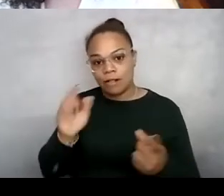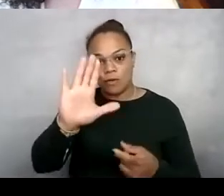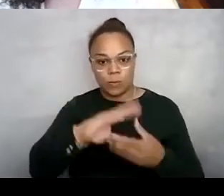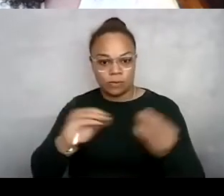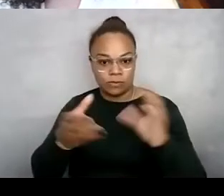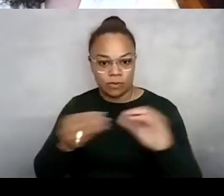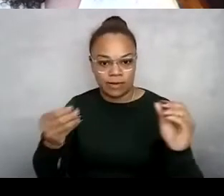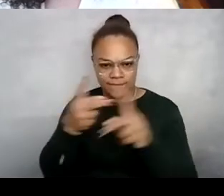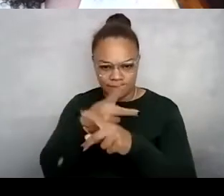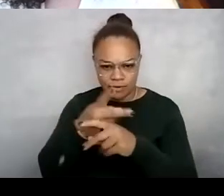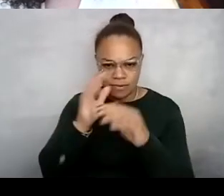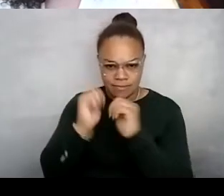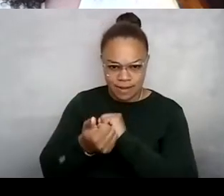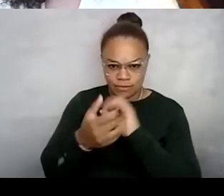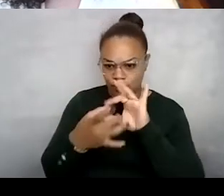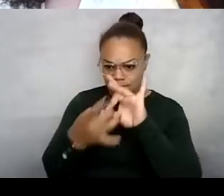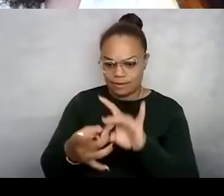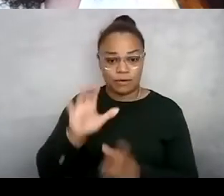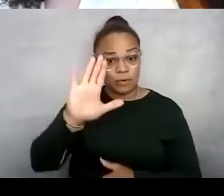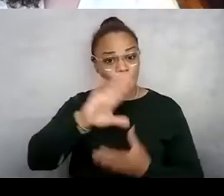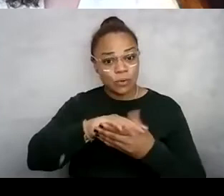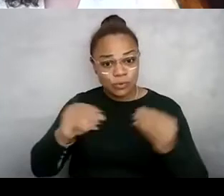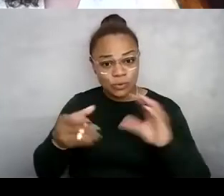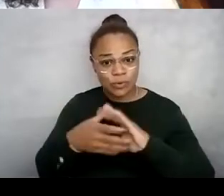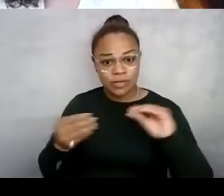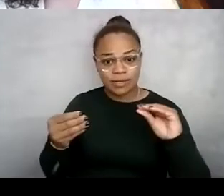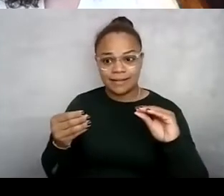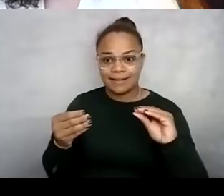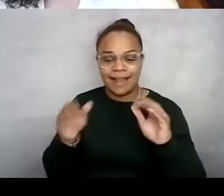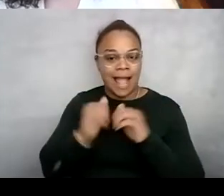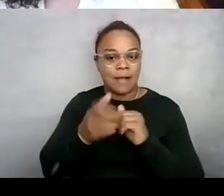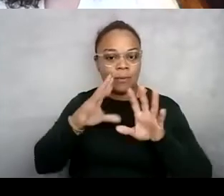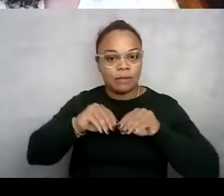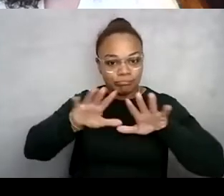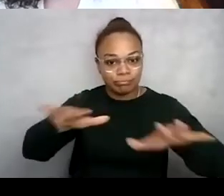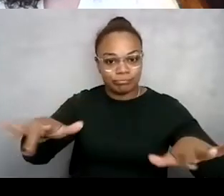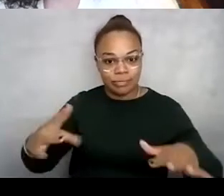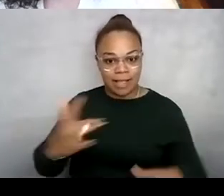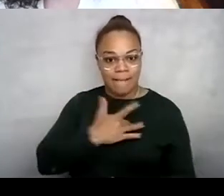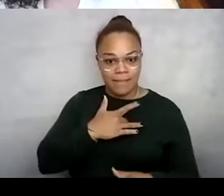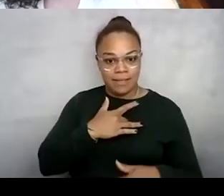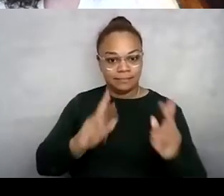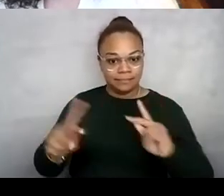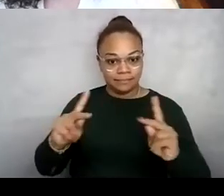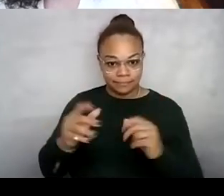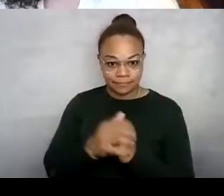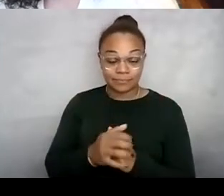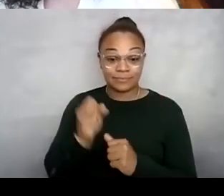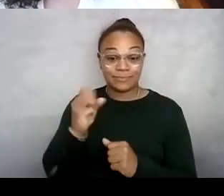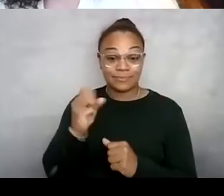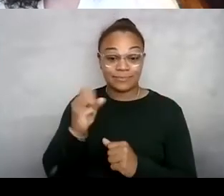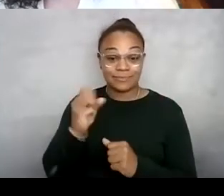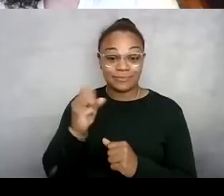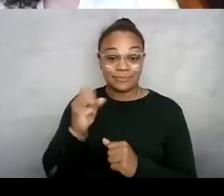own story that's resonative, and your story then can be received by every holder of every one of those balls, no matter where